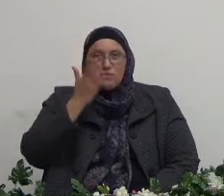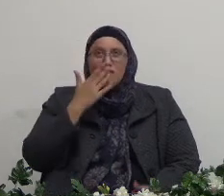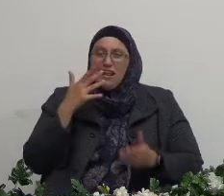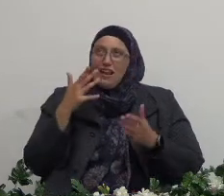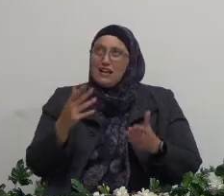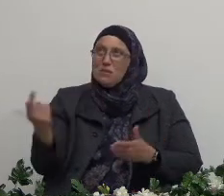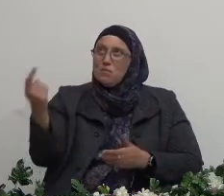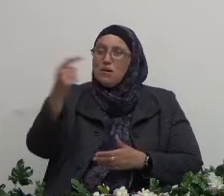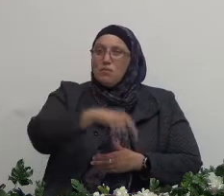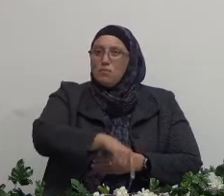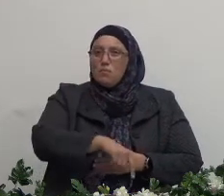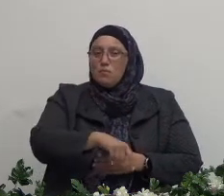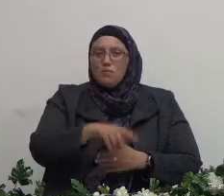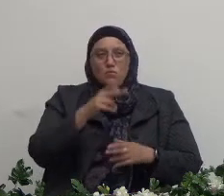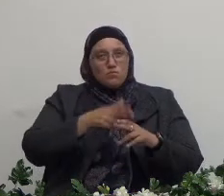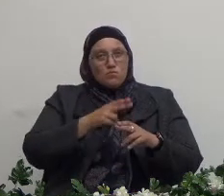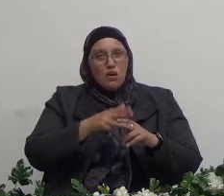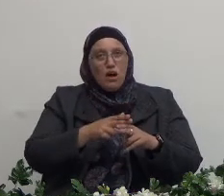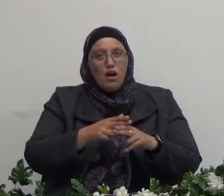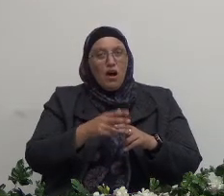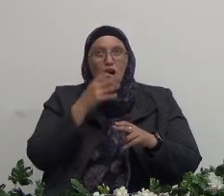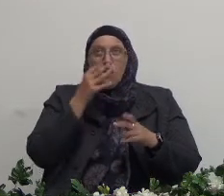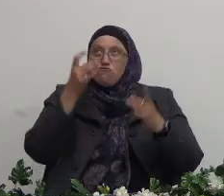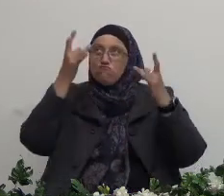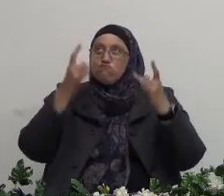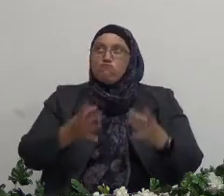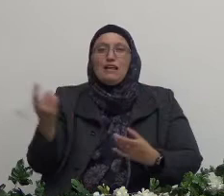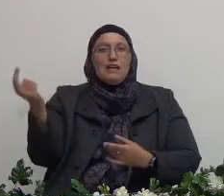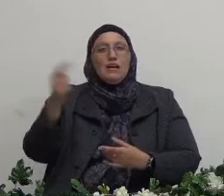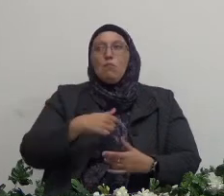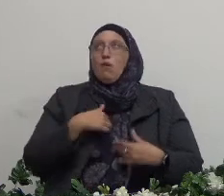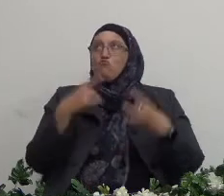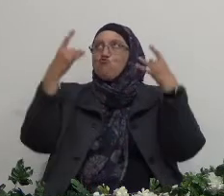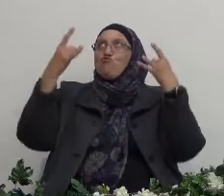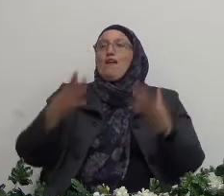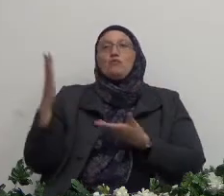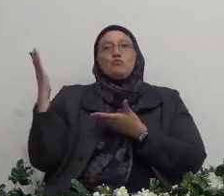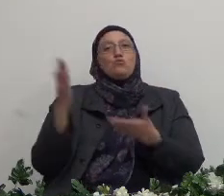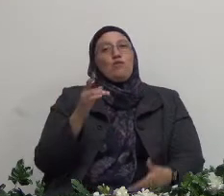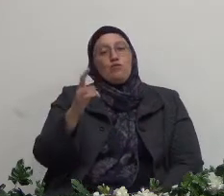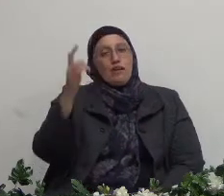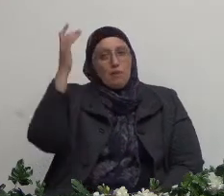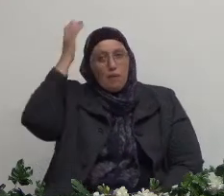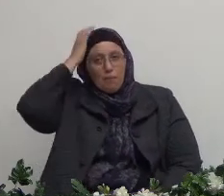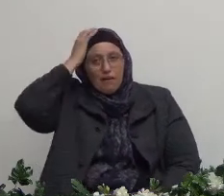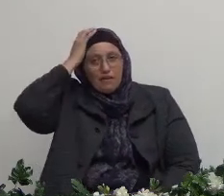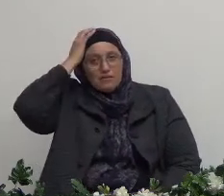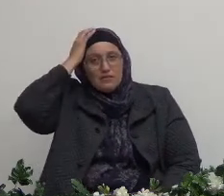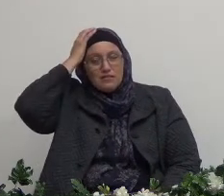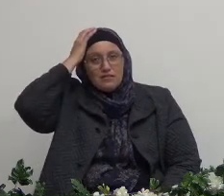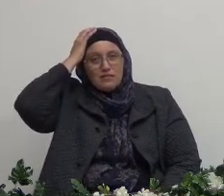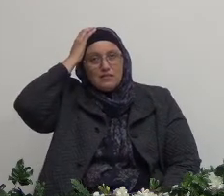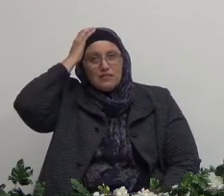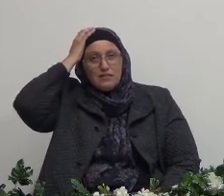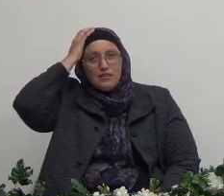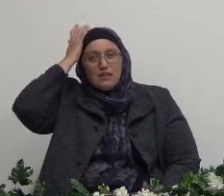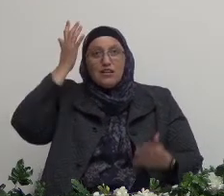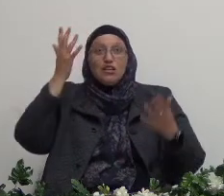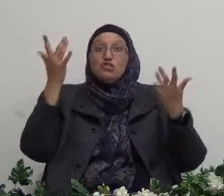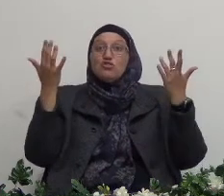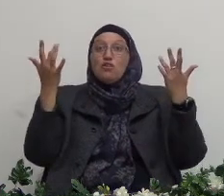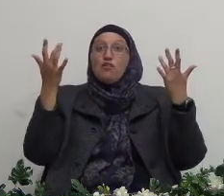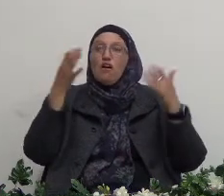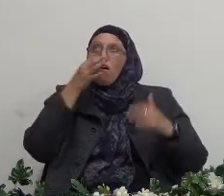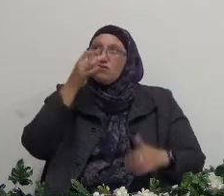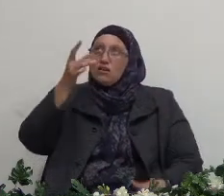be at his ransom. And furthermore, inshallah, Allah accepts your fasting. Inshallah,